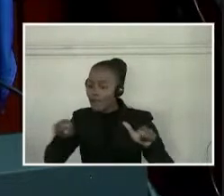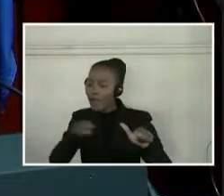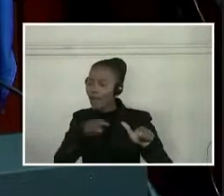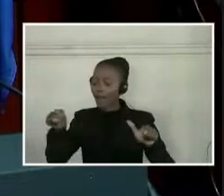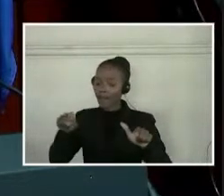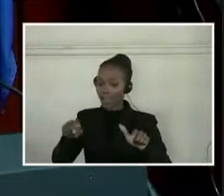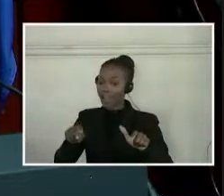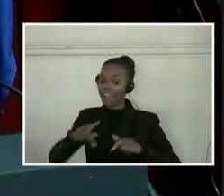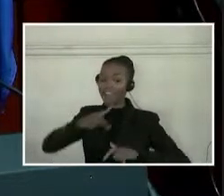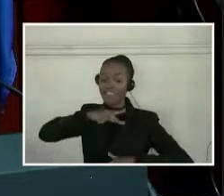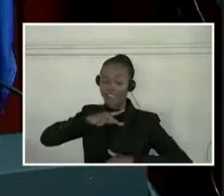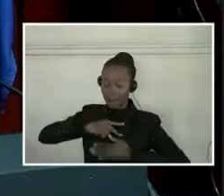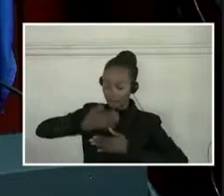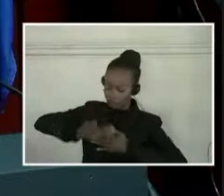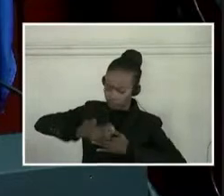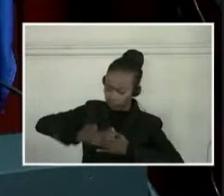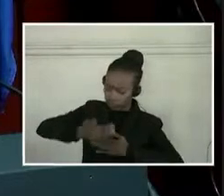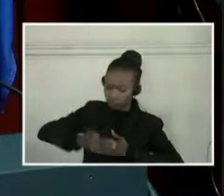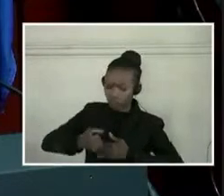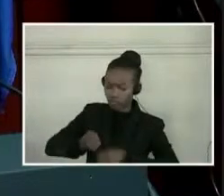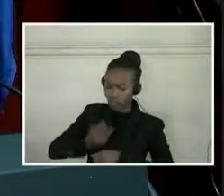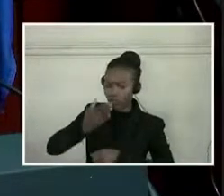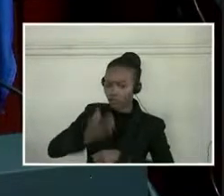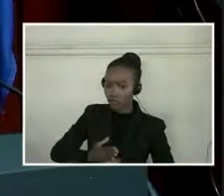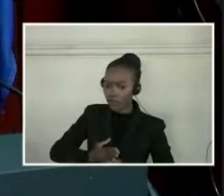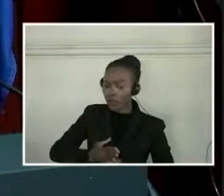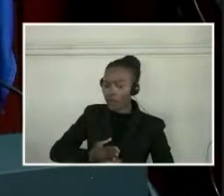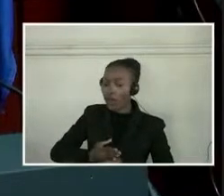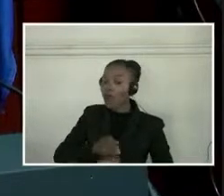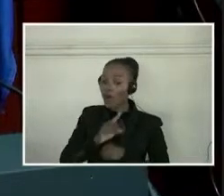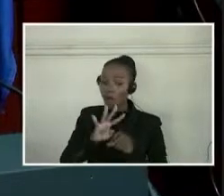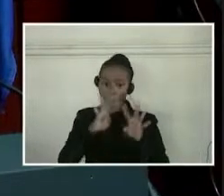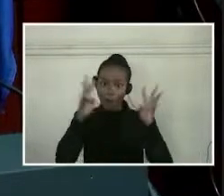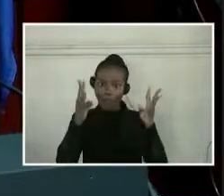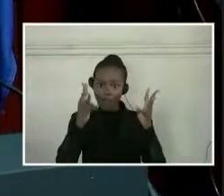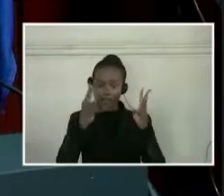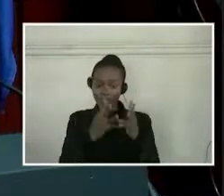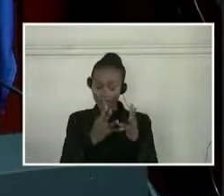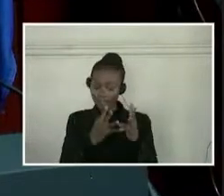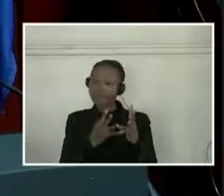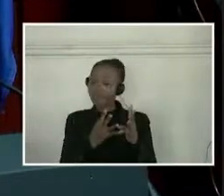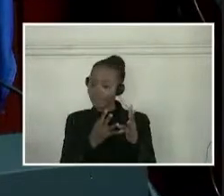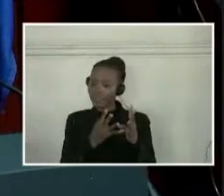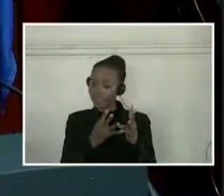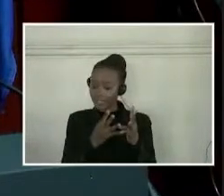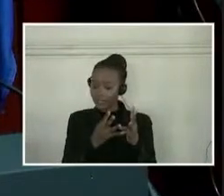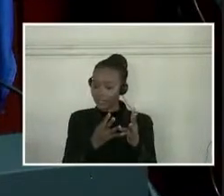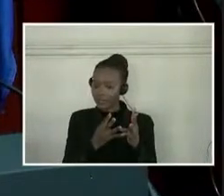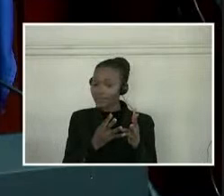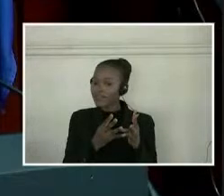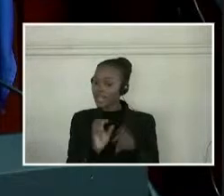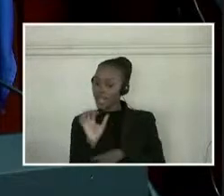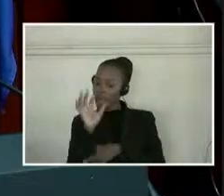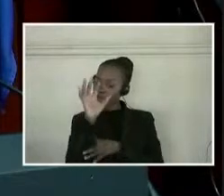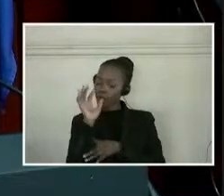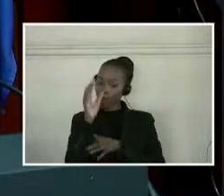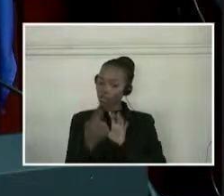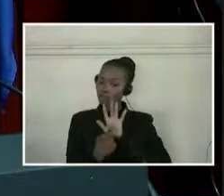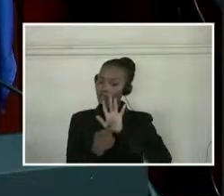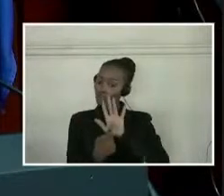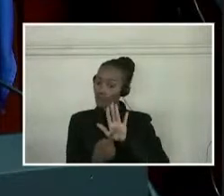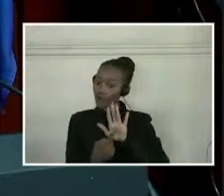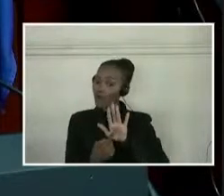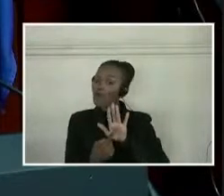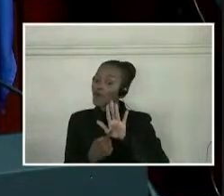friday to mark the arrival of the world netball showpiece which will be hosted for the first